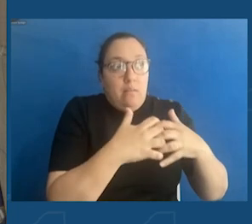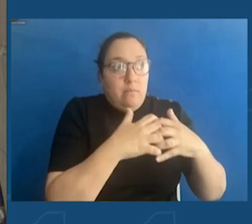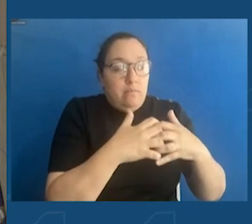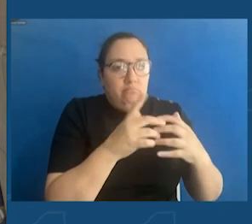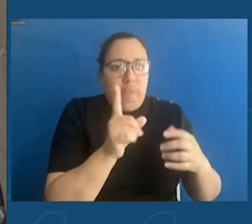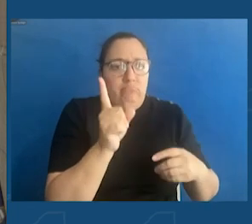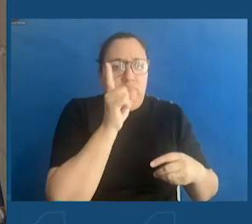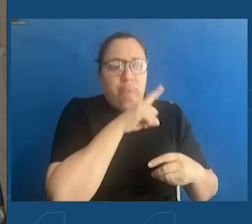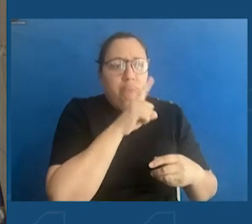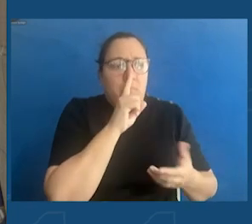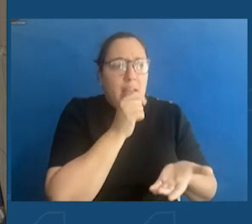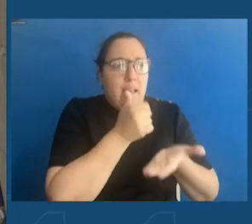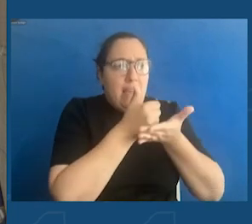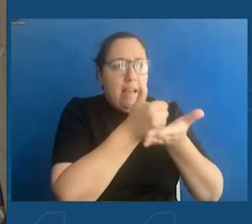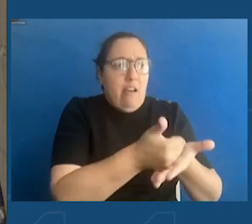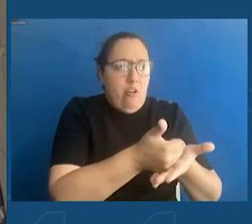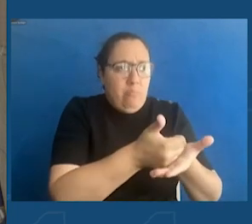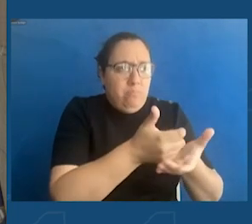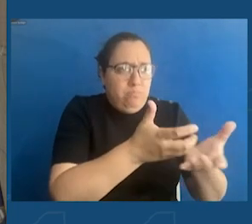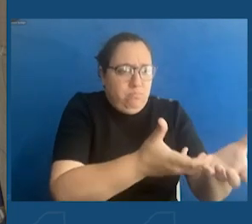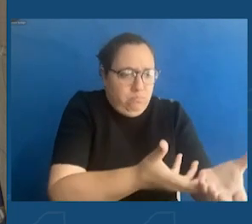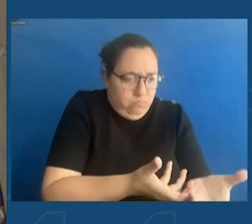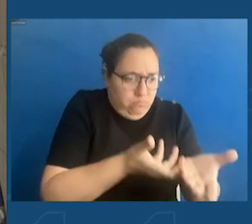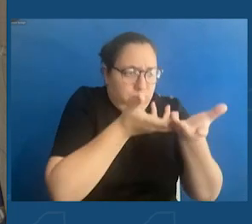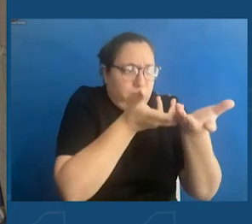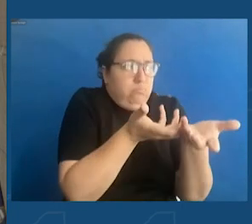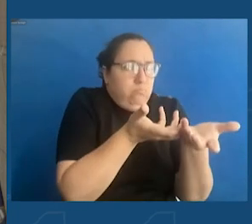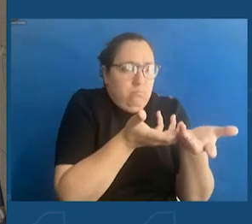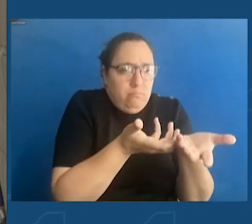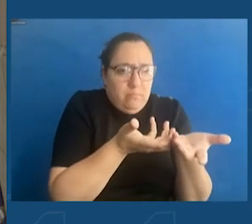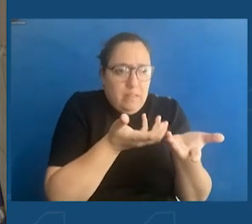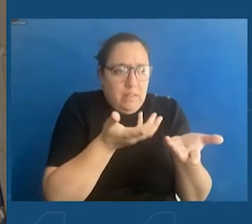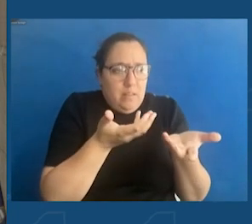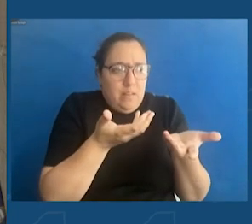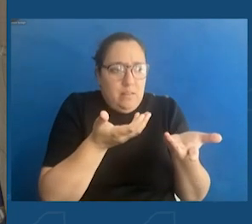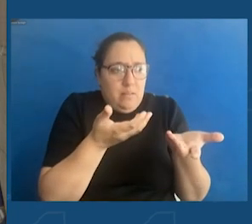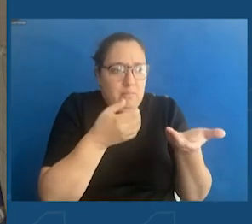at a hospital. So I think I'm going to stay right where I am in my career.